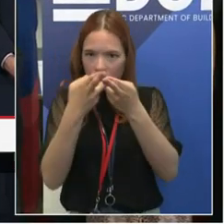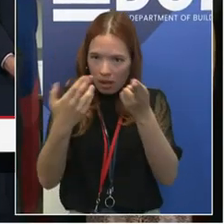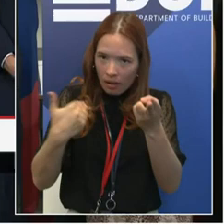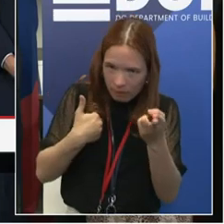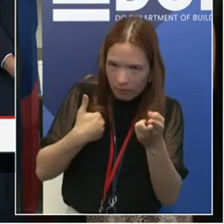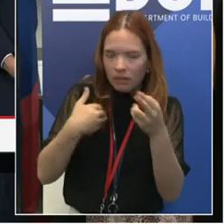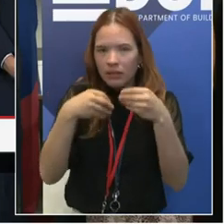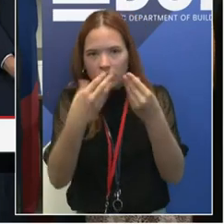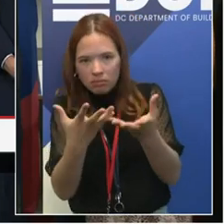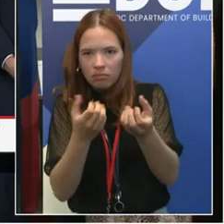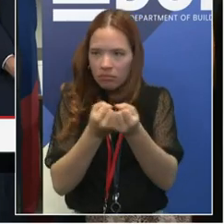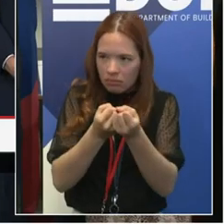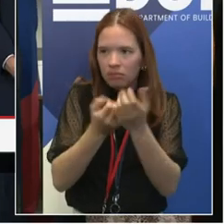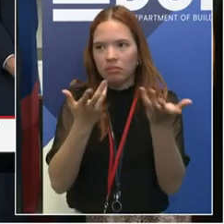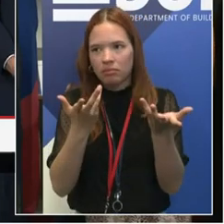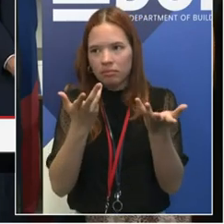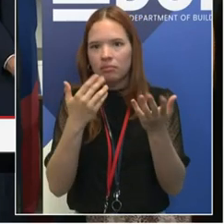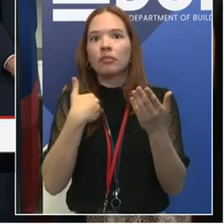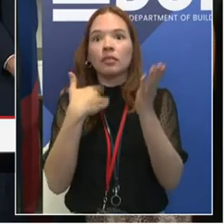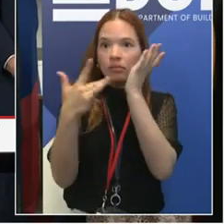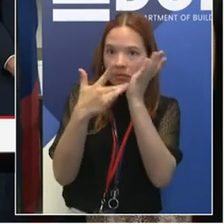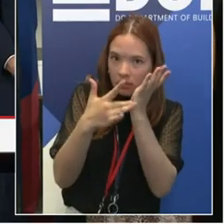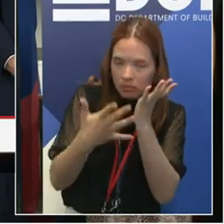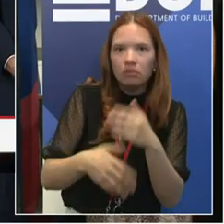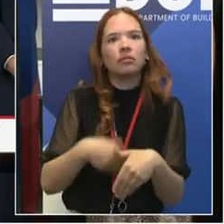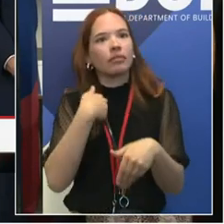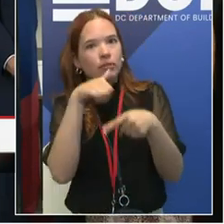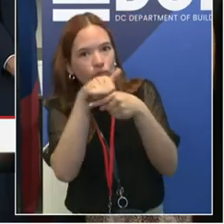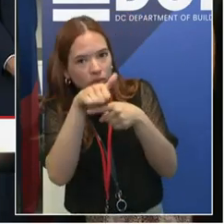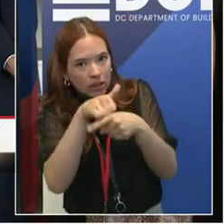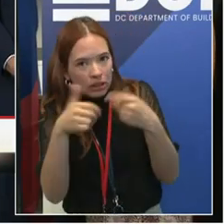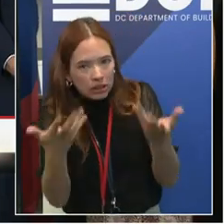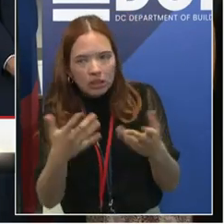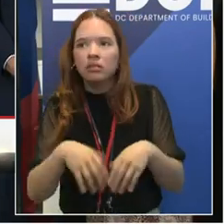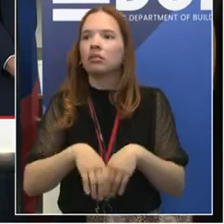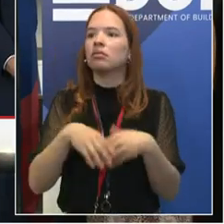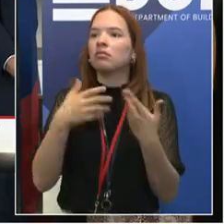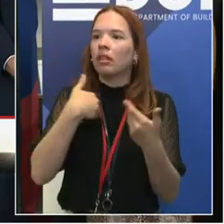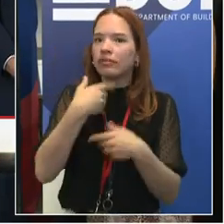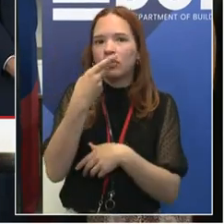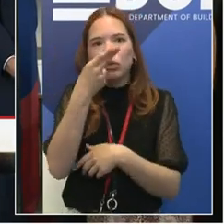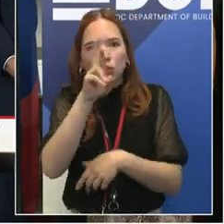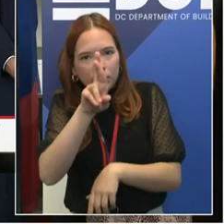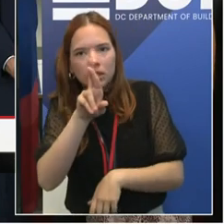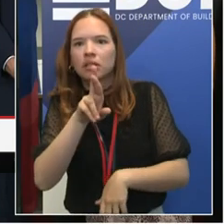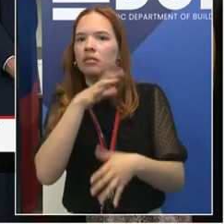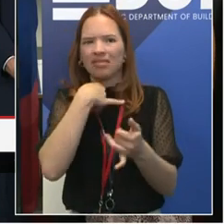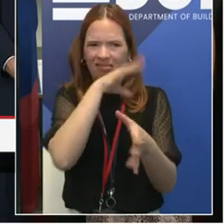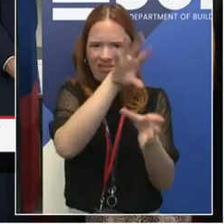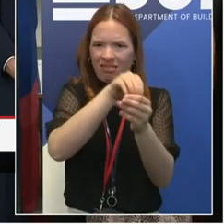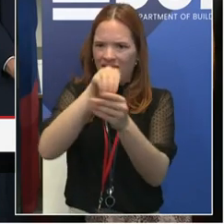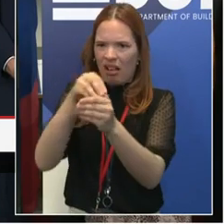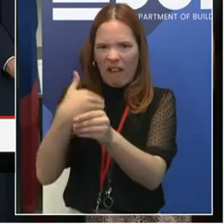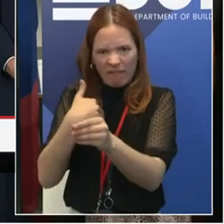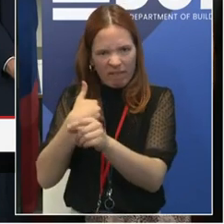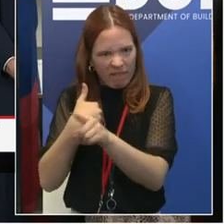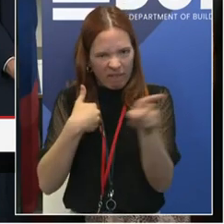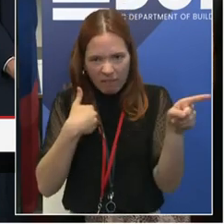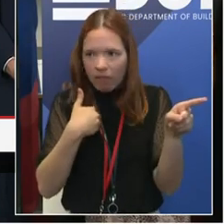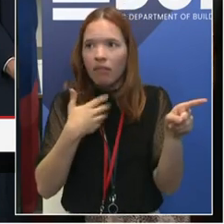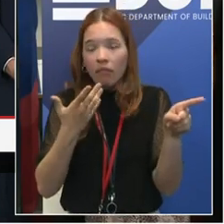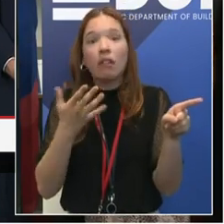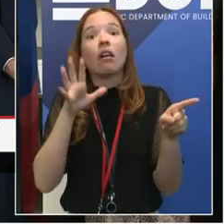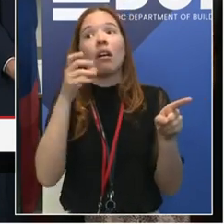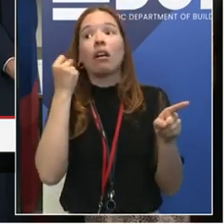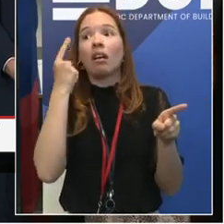also technology and training and the human resources keep up with our demand. Now, what we know, there are